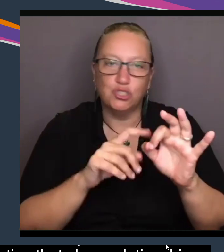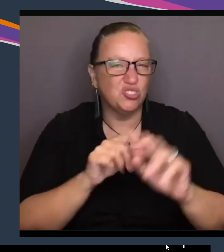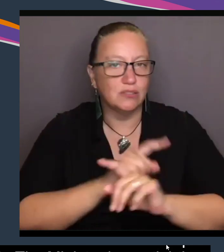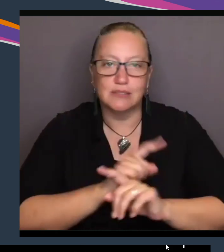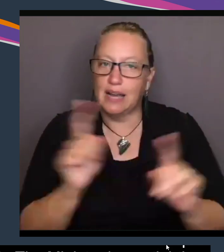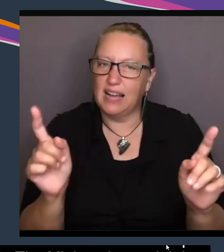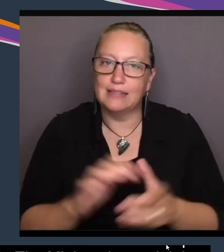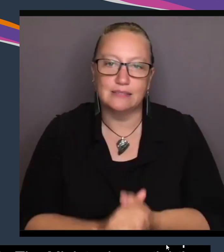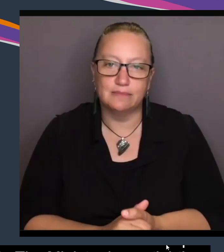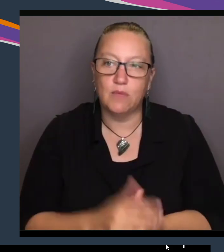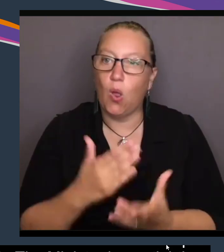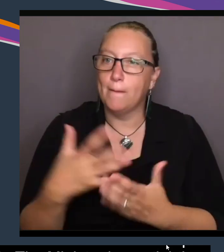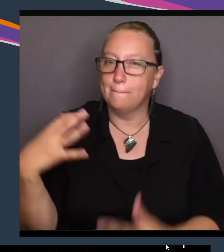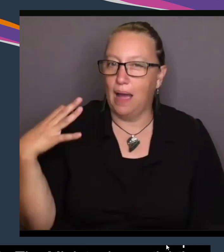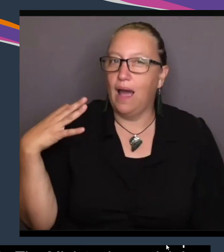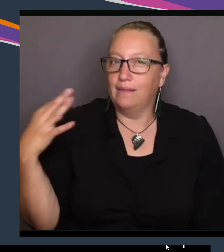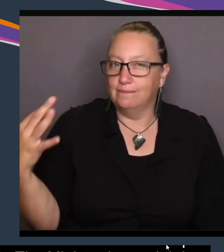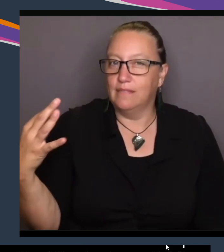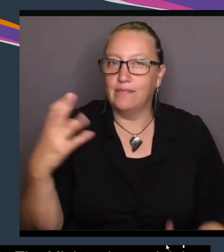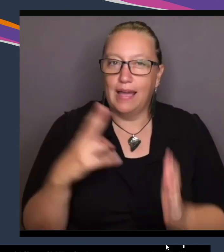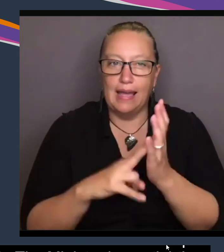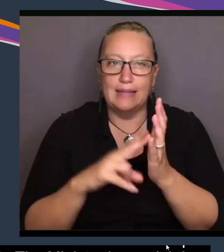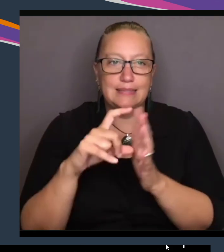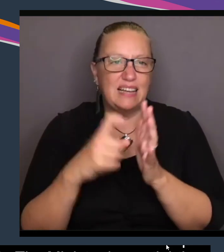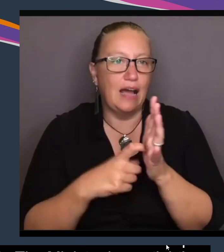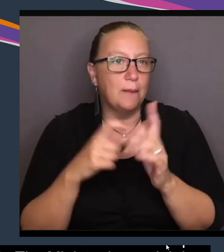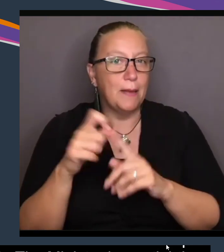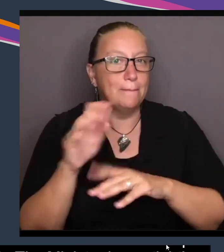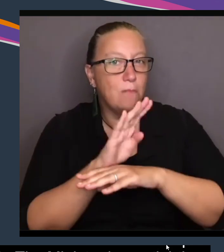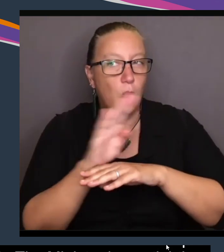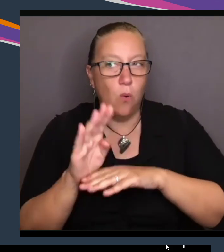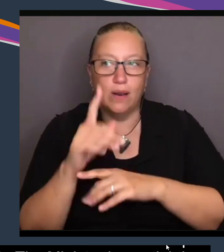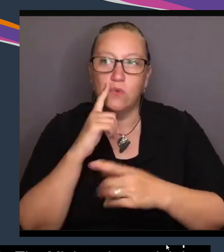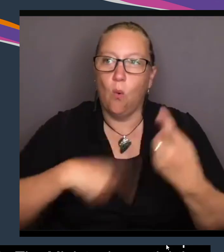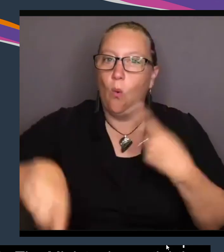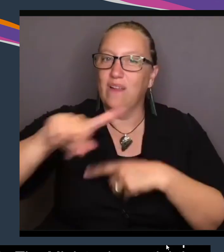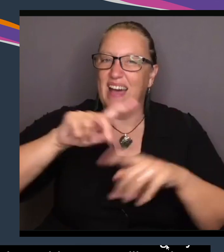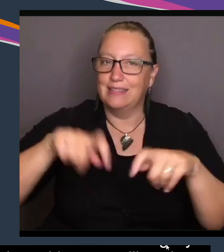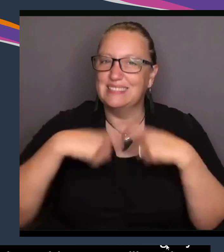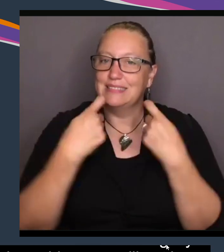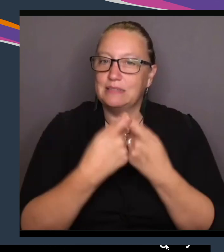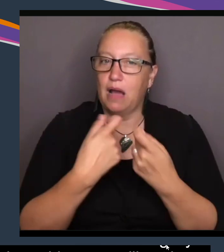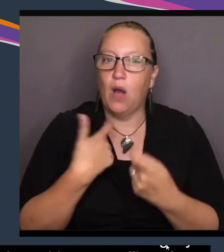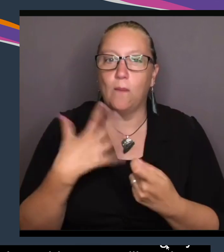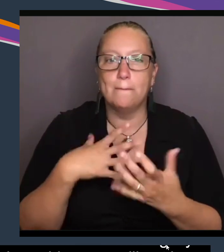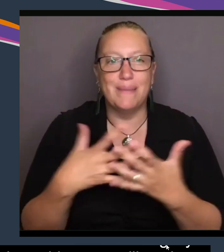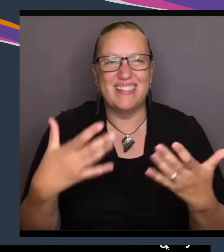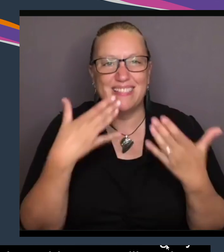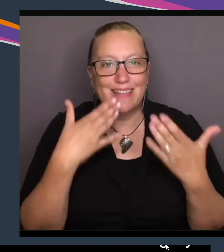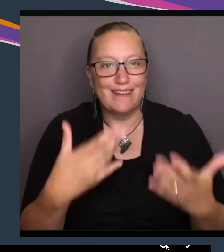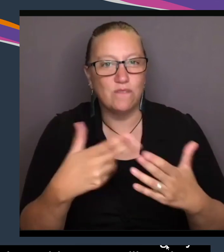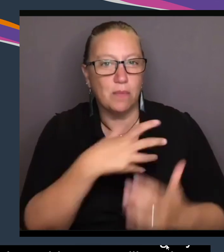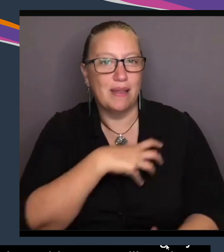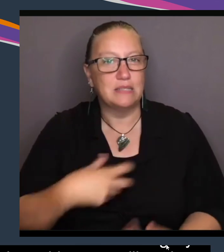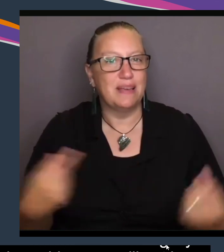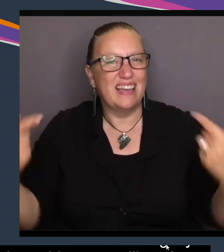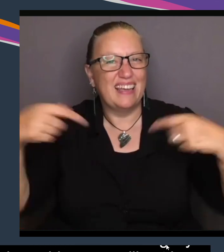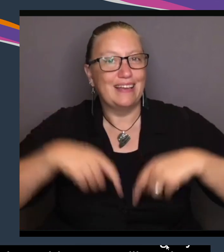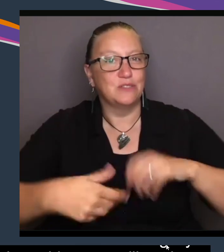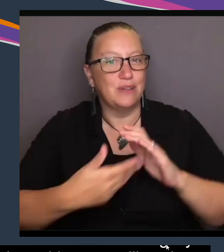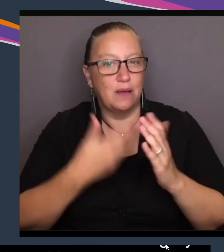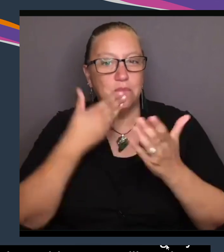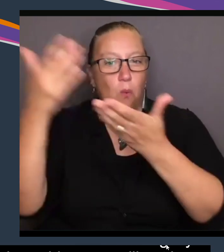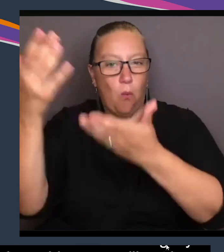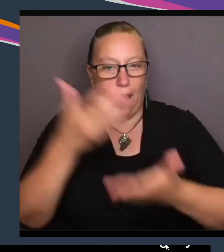on behalf of the NDRP board and all our team, I'd like to thank the Minister for being here today and welcome you to give us an address.